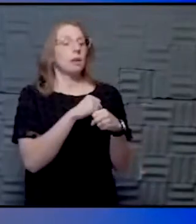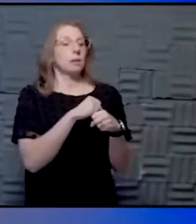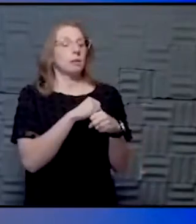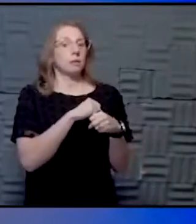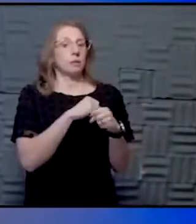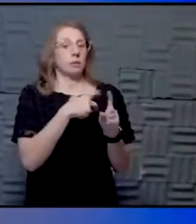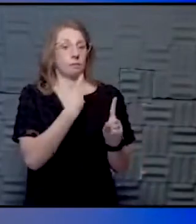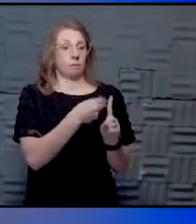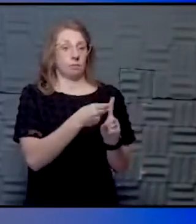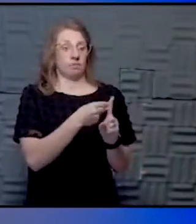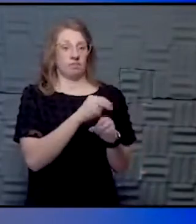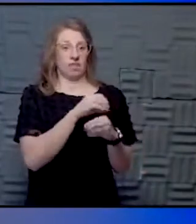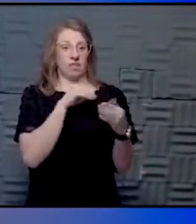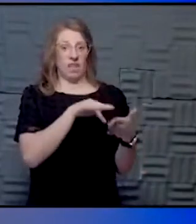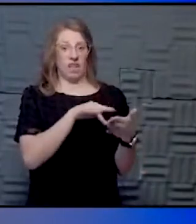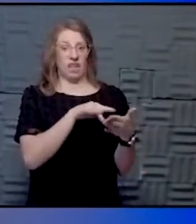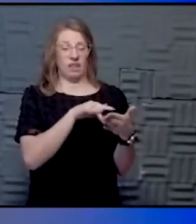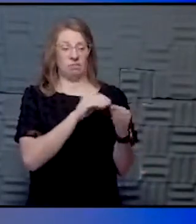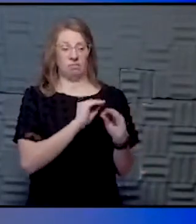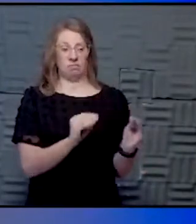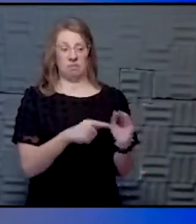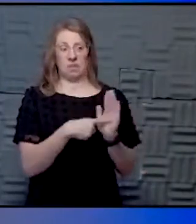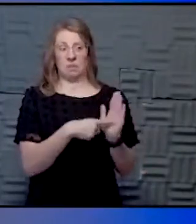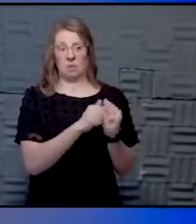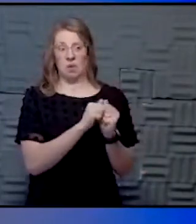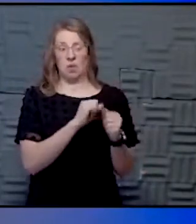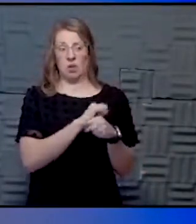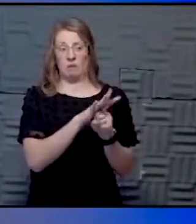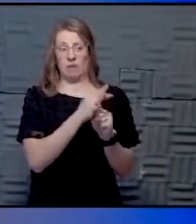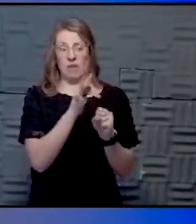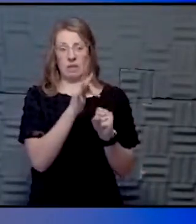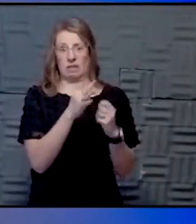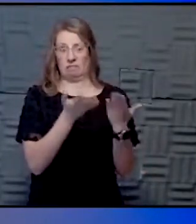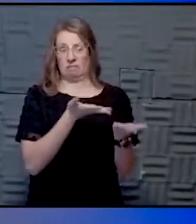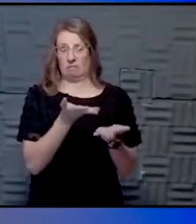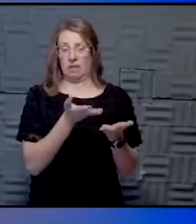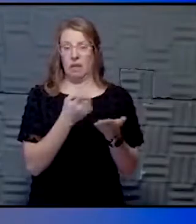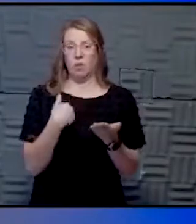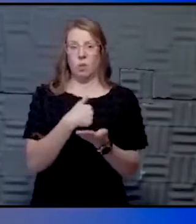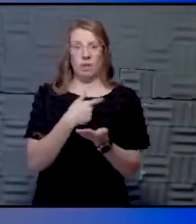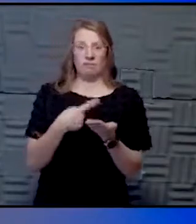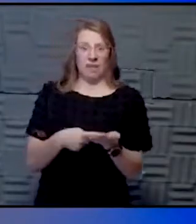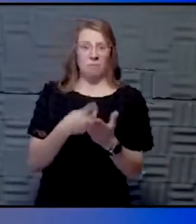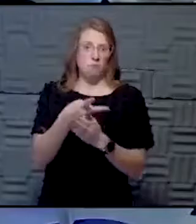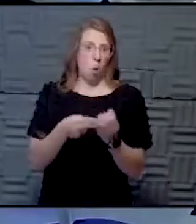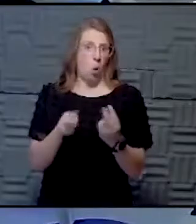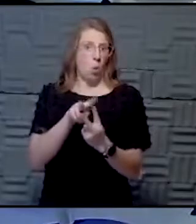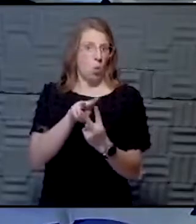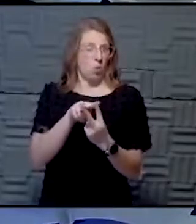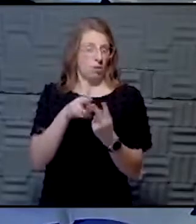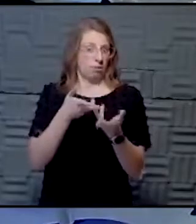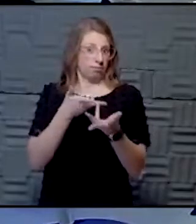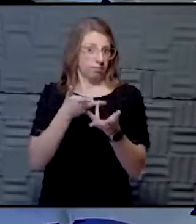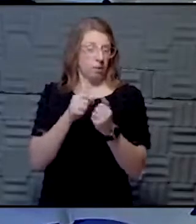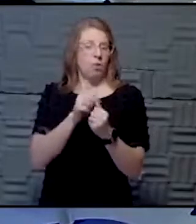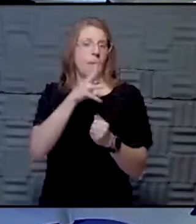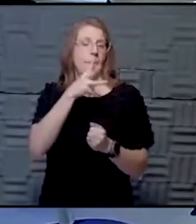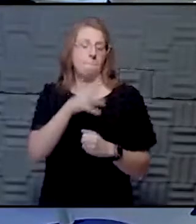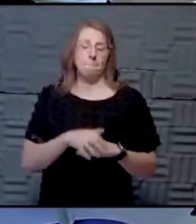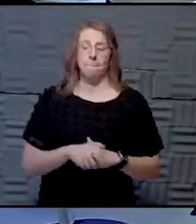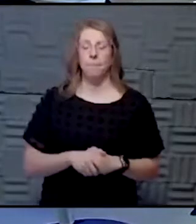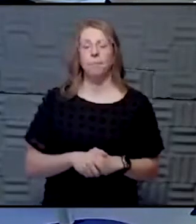of the studies out there with the COVID vaccine. So we have that discussion and really talk about what's best for the mom. And some interesting things out there